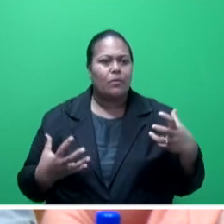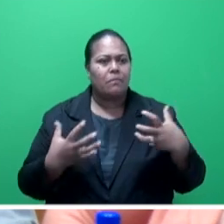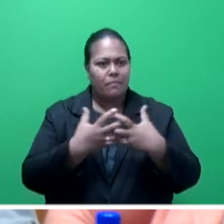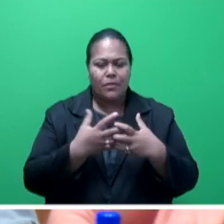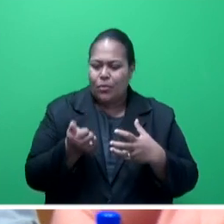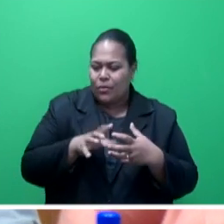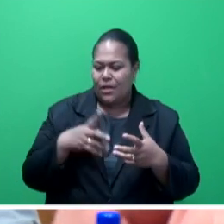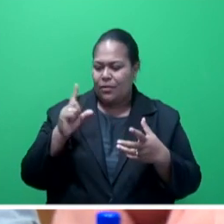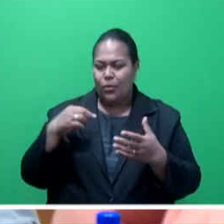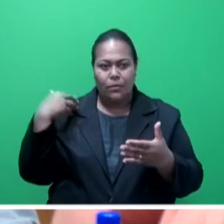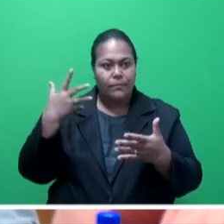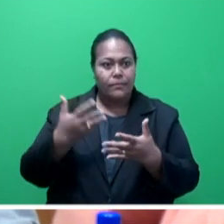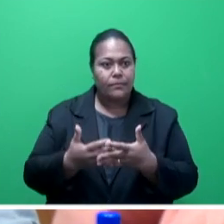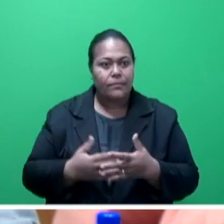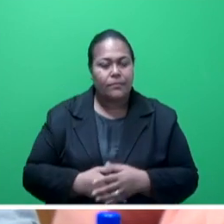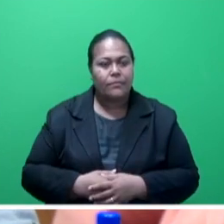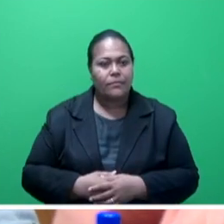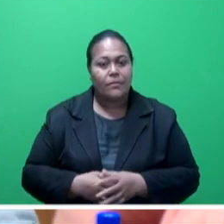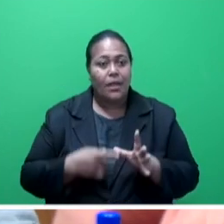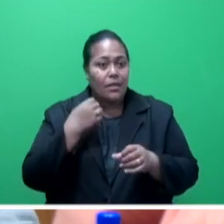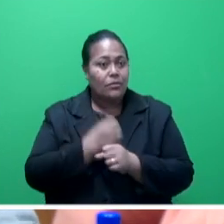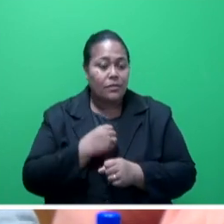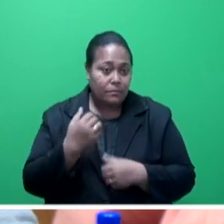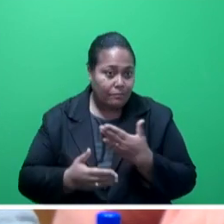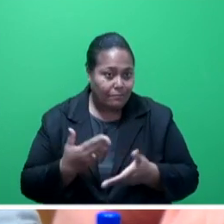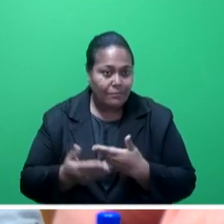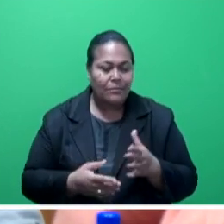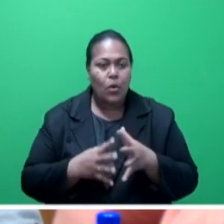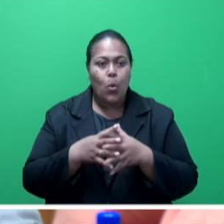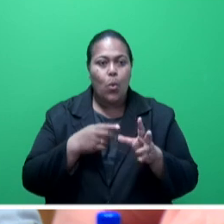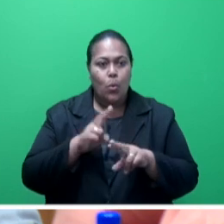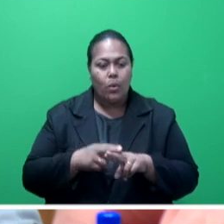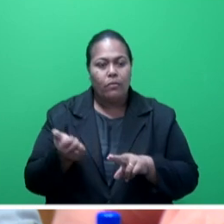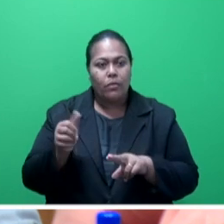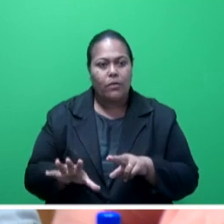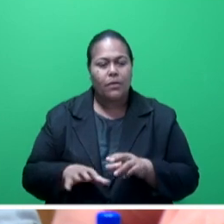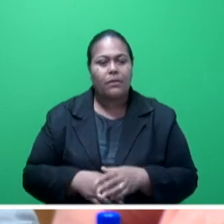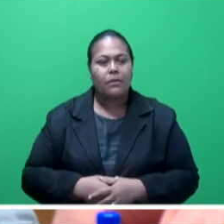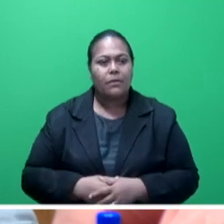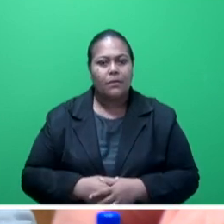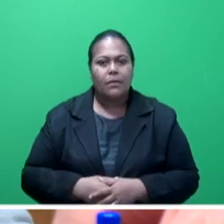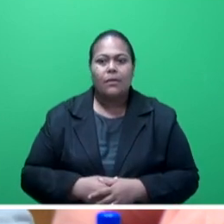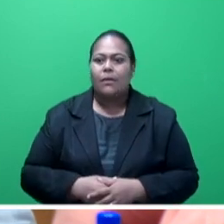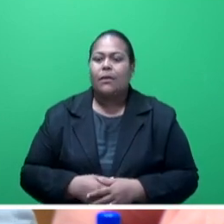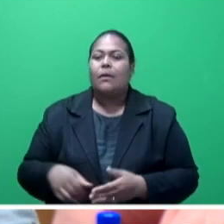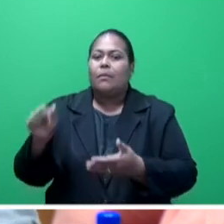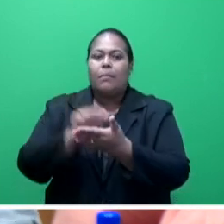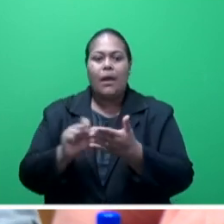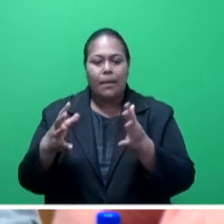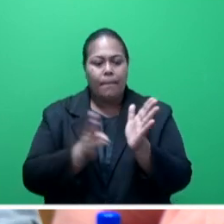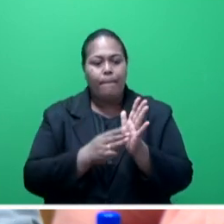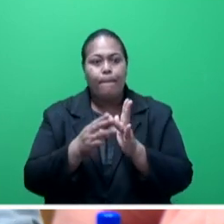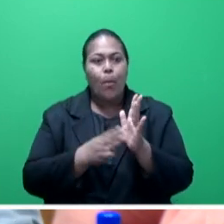As the Attorney General has talked about, WEF has already acquired the Mombi pipeline that will now provide water to people